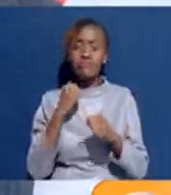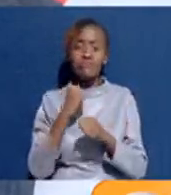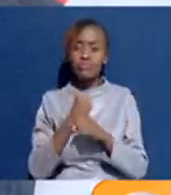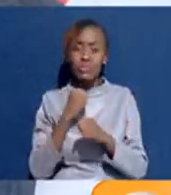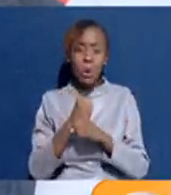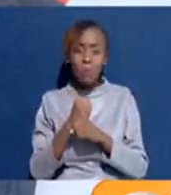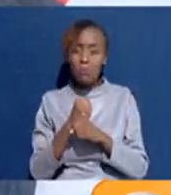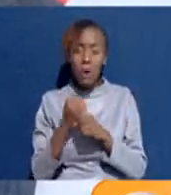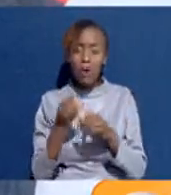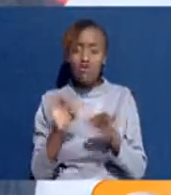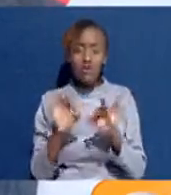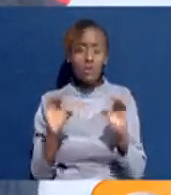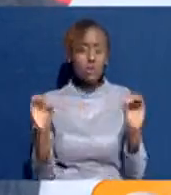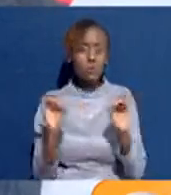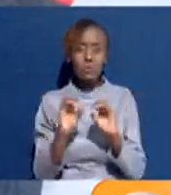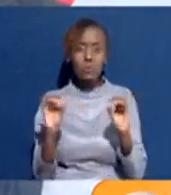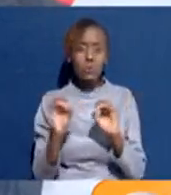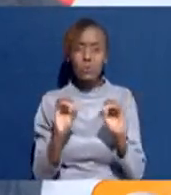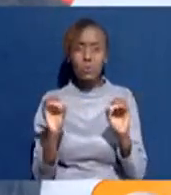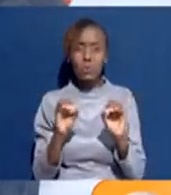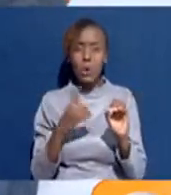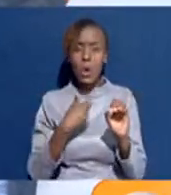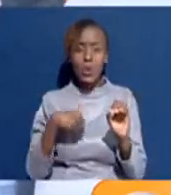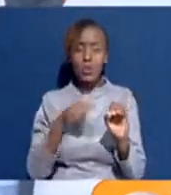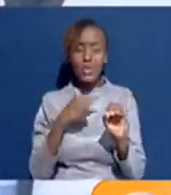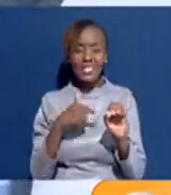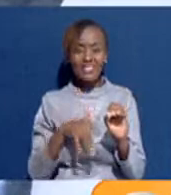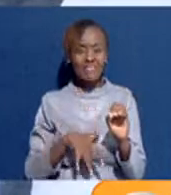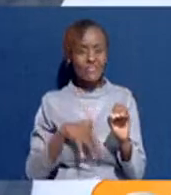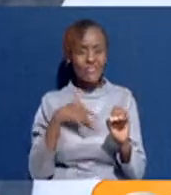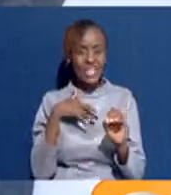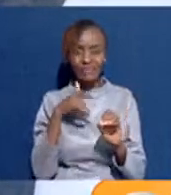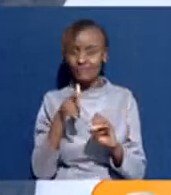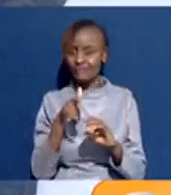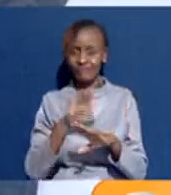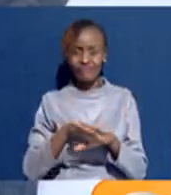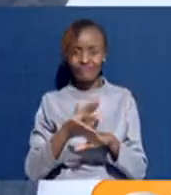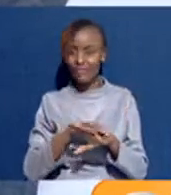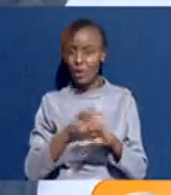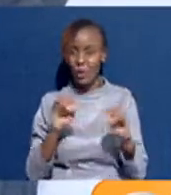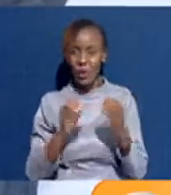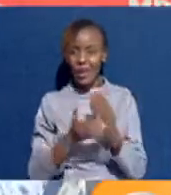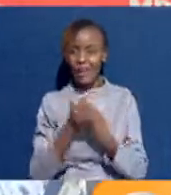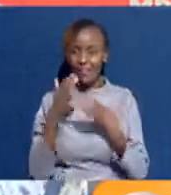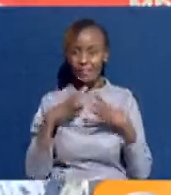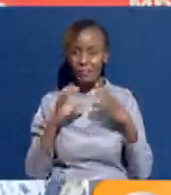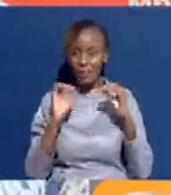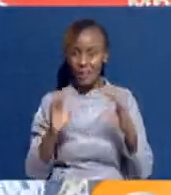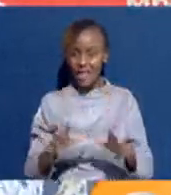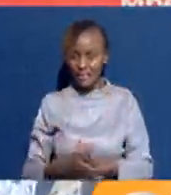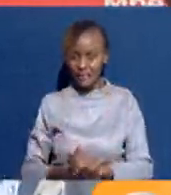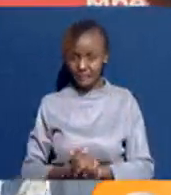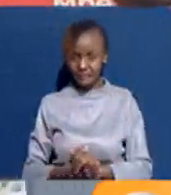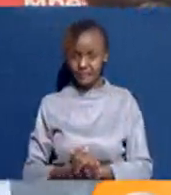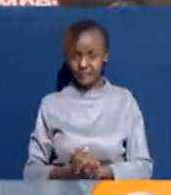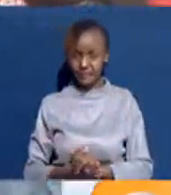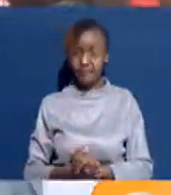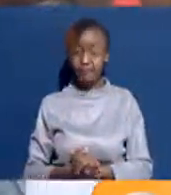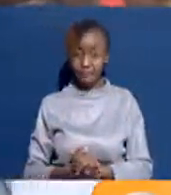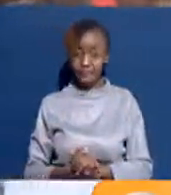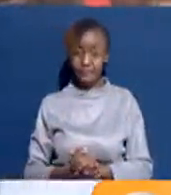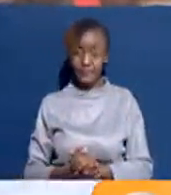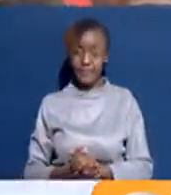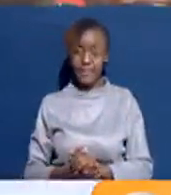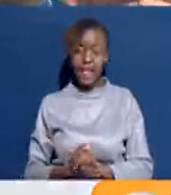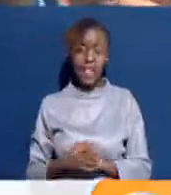employment. We therefore feel that this is insensitive and against the people. The cost of living is